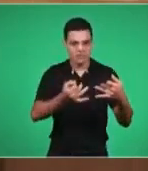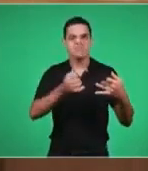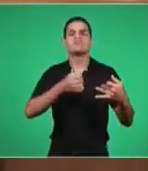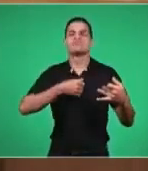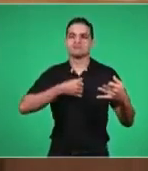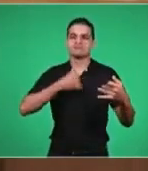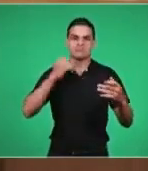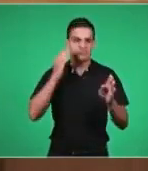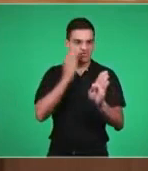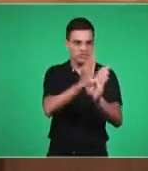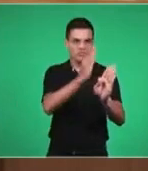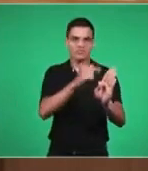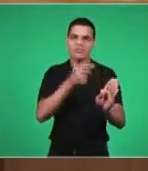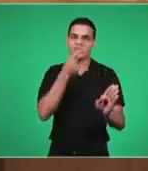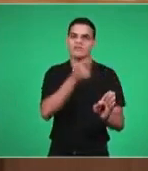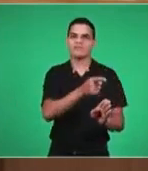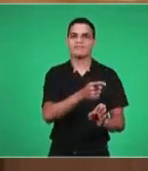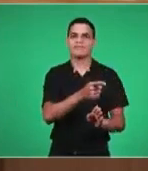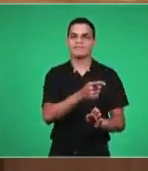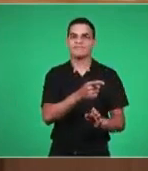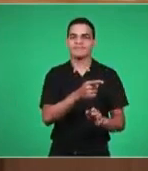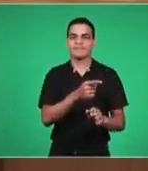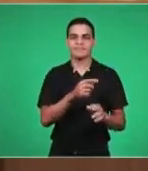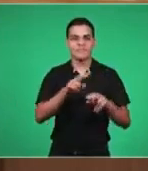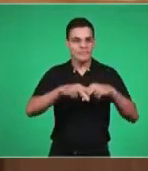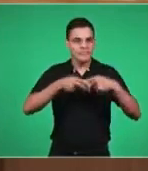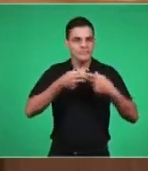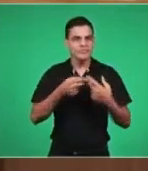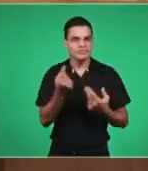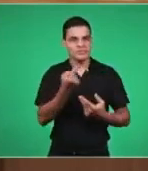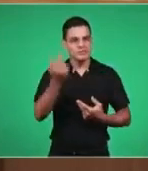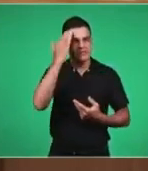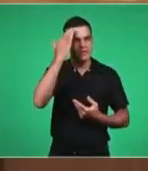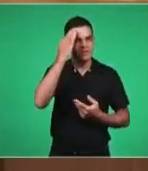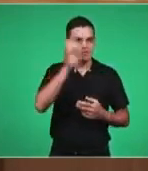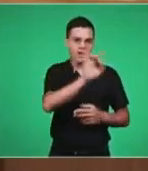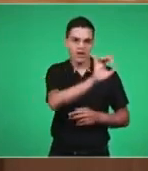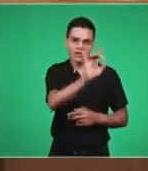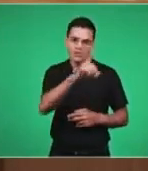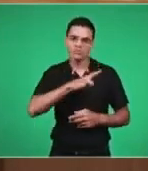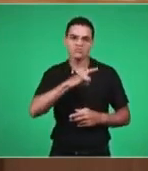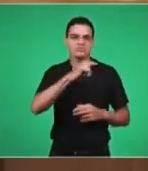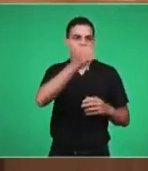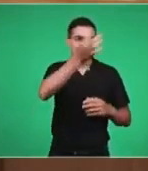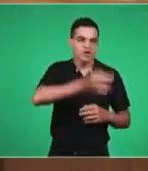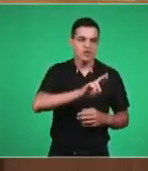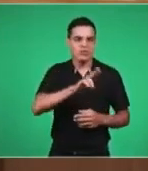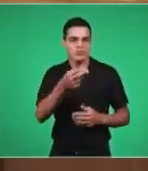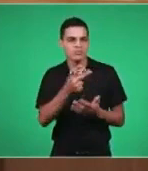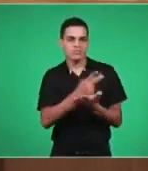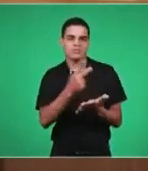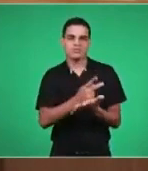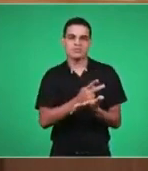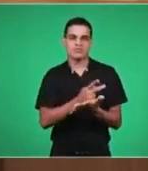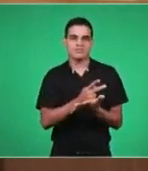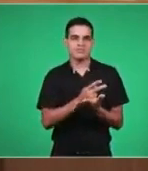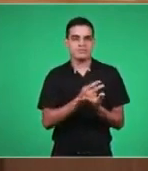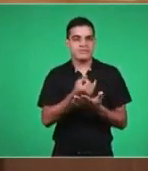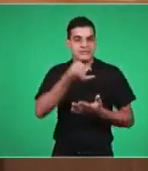We're not stating the names of anyone or calling anyone out. We are just saying some things that have